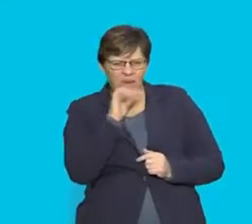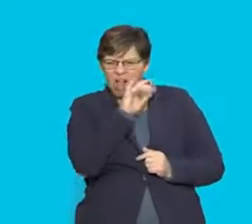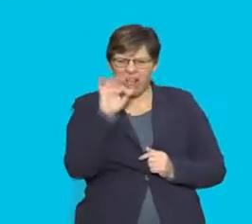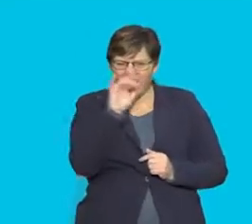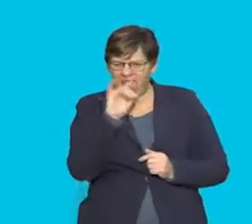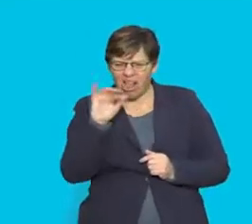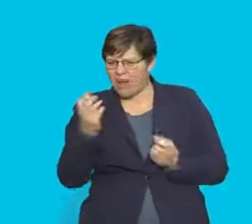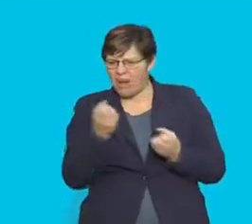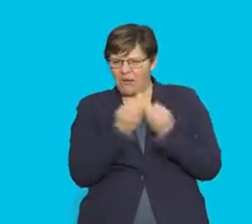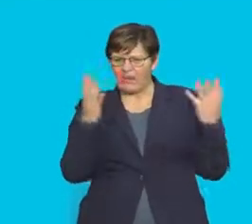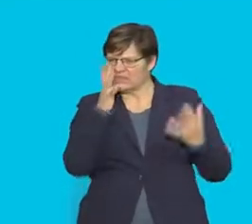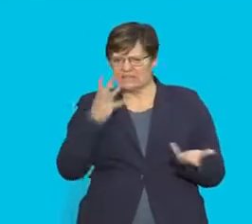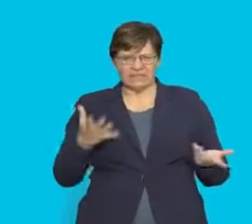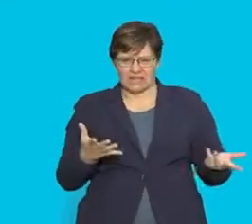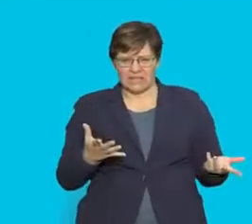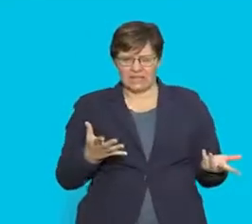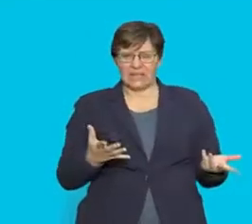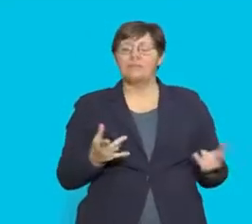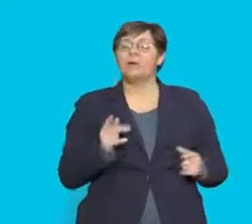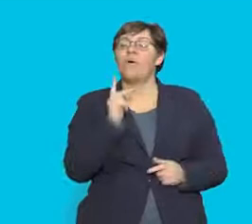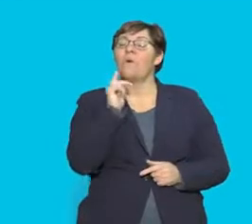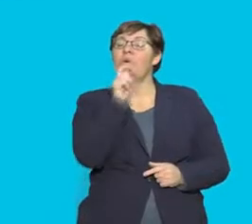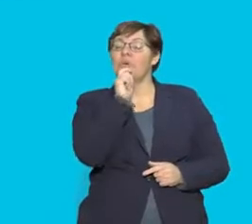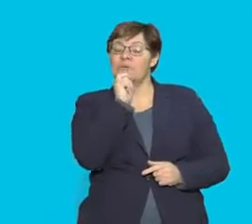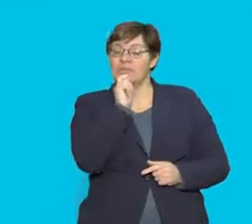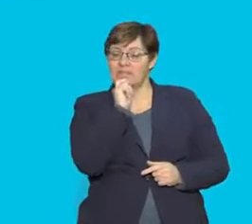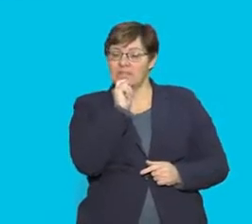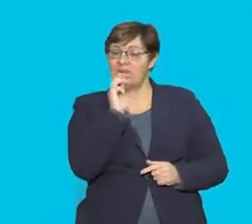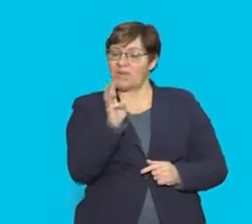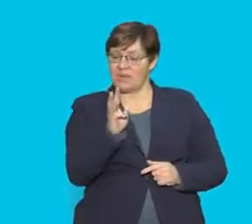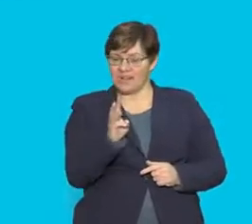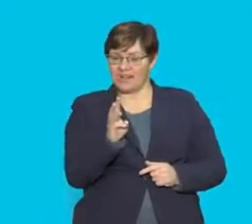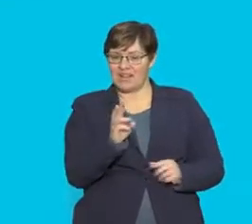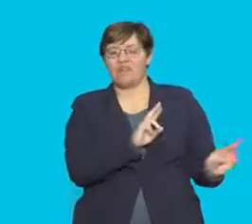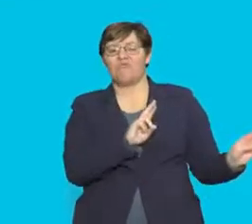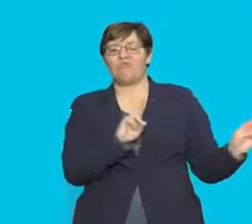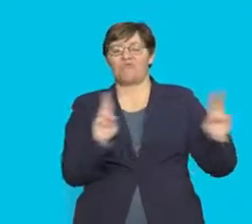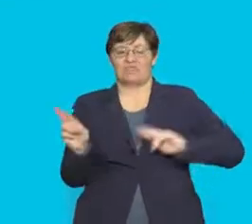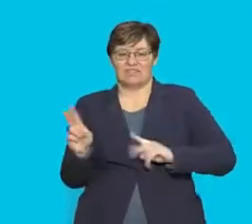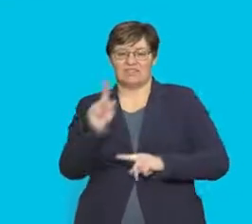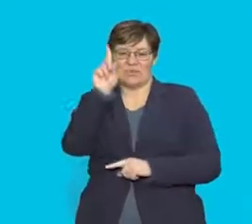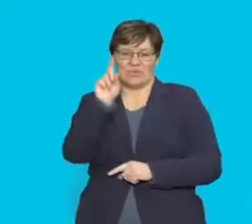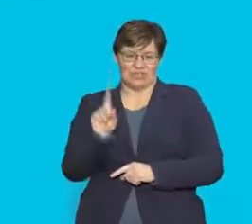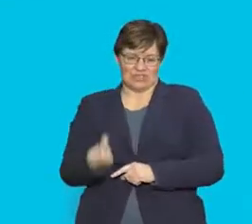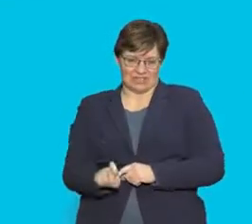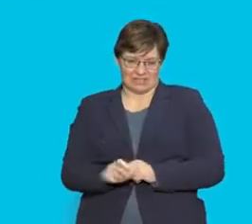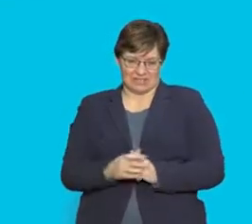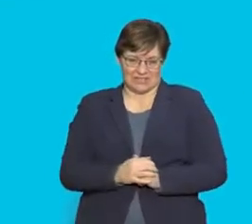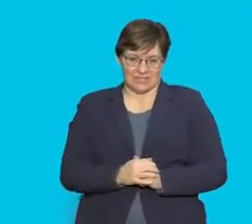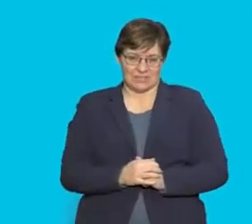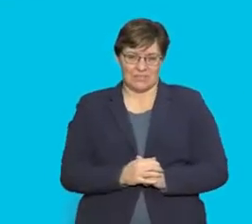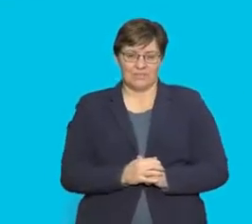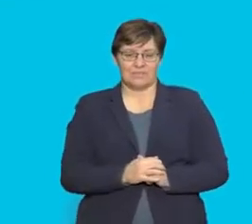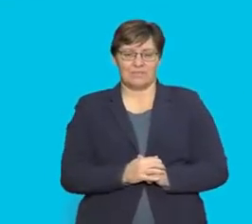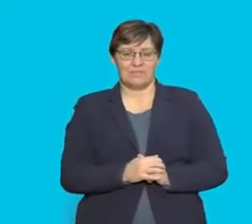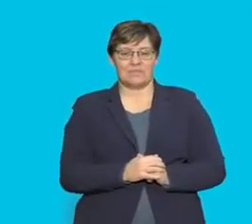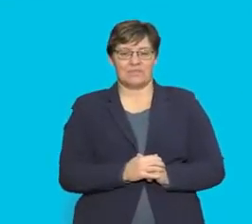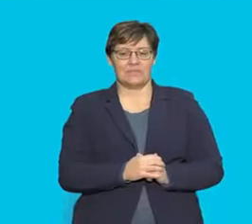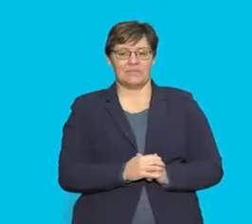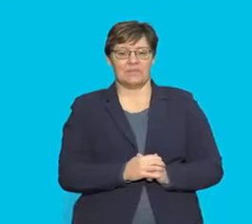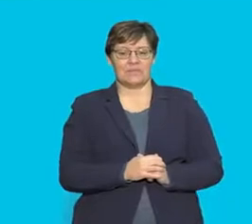and all of that that we are trying to use. We're going to use this in terms of the reference to the questions that we're going to try and look